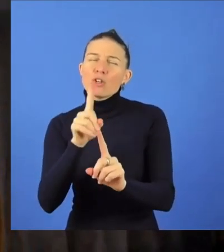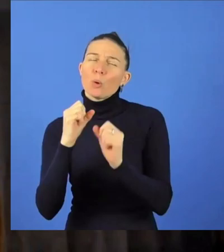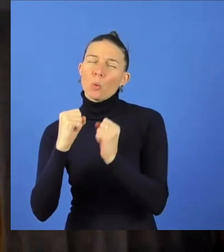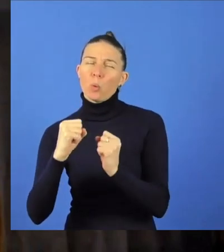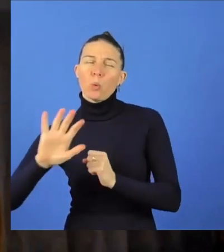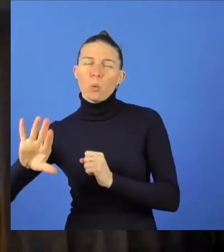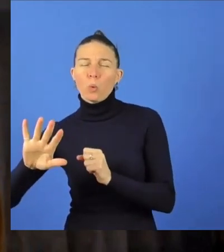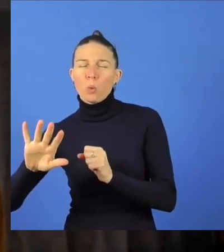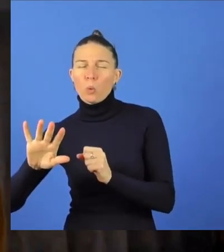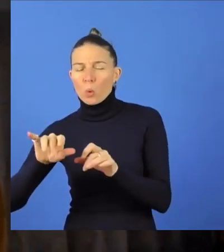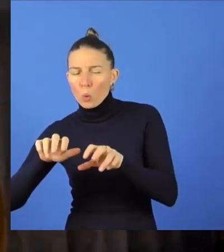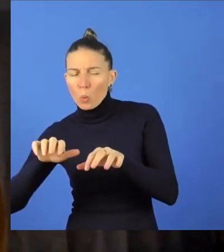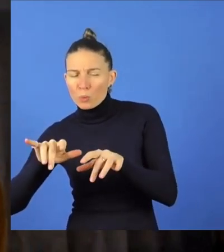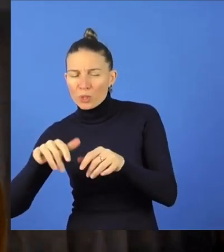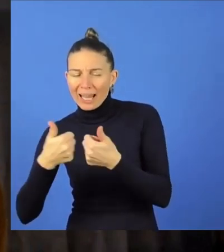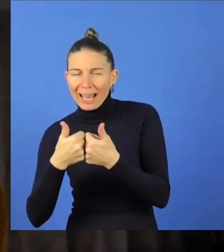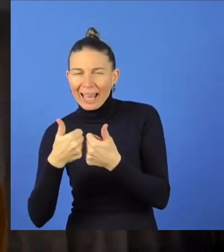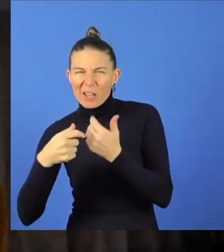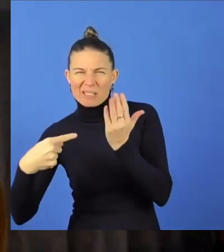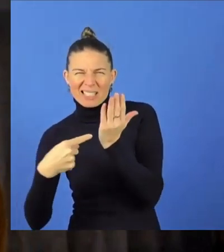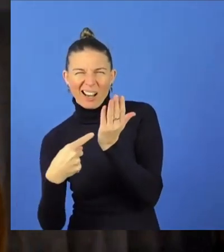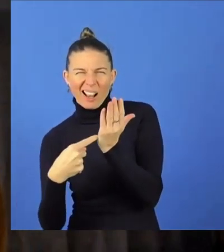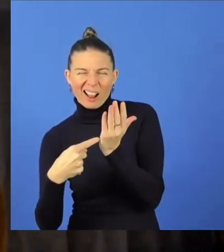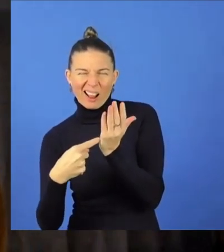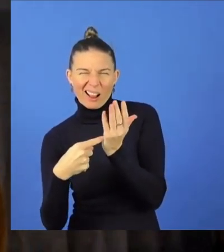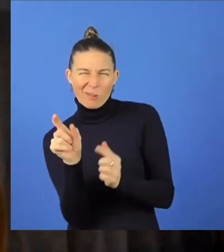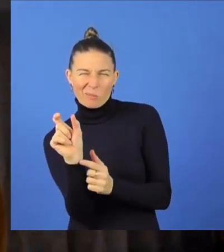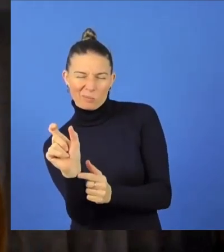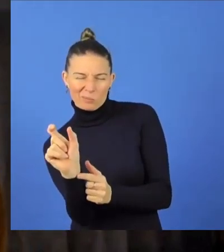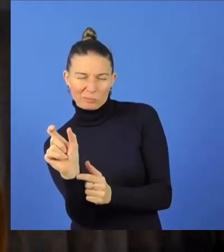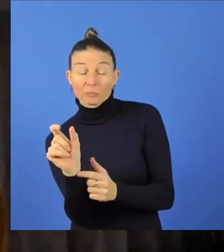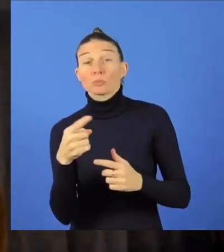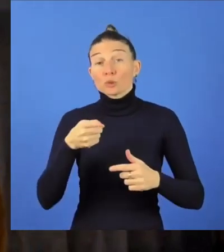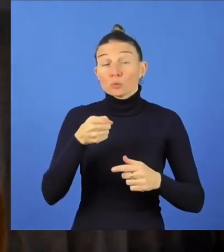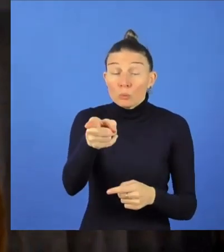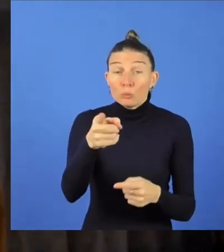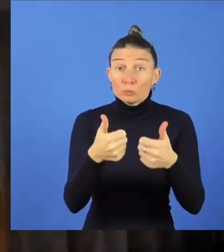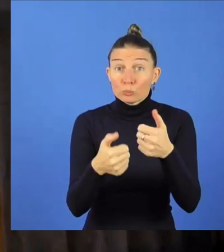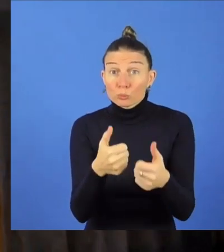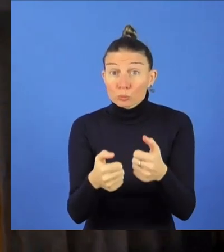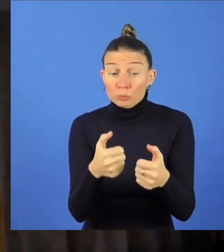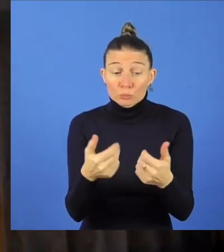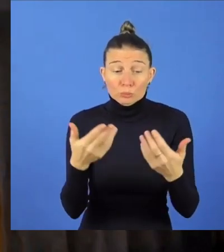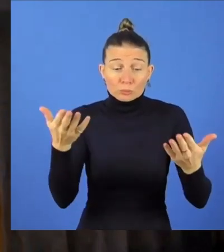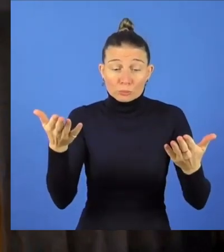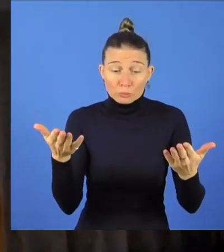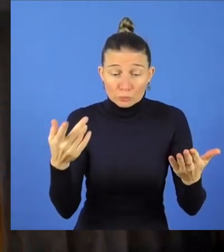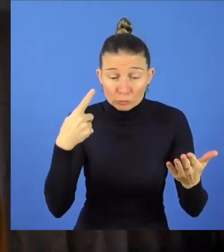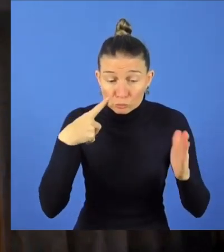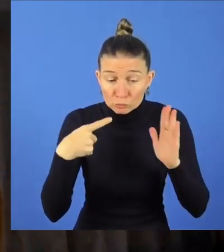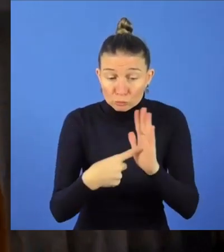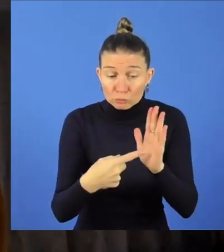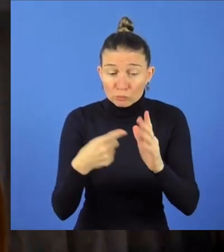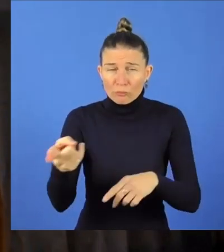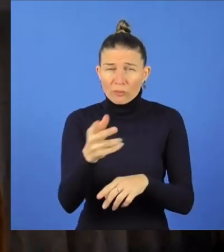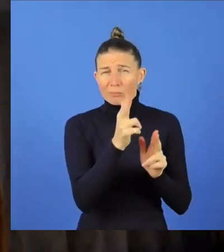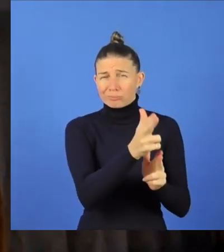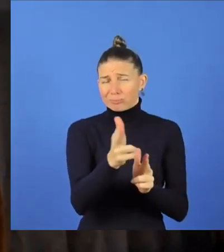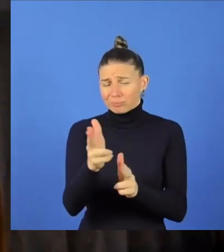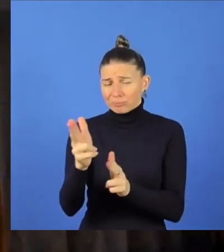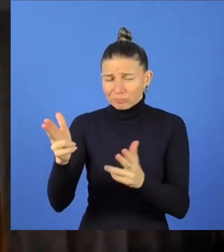Just to explain it shortly, if you play a game, like, for example, a shooter, those bad killing games, everybody knows